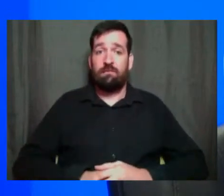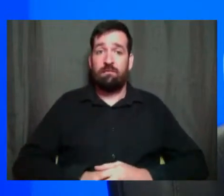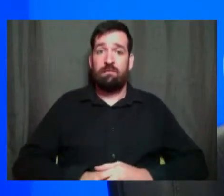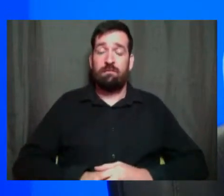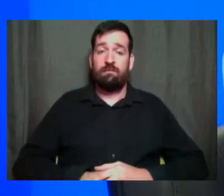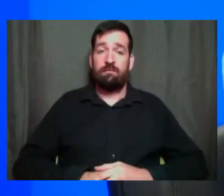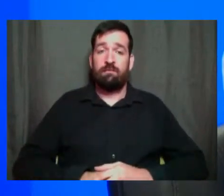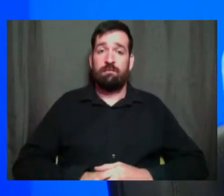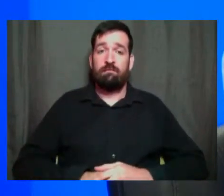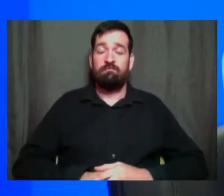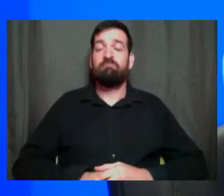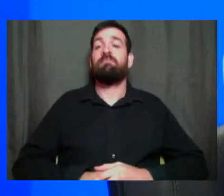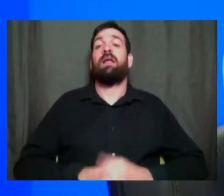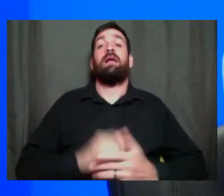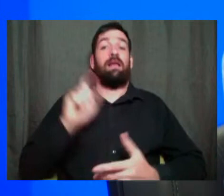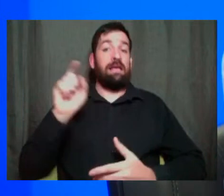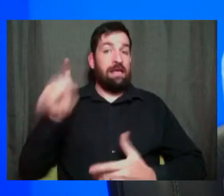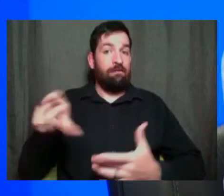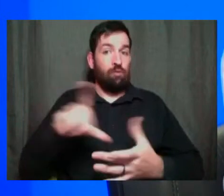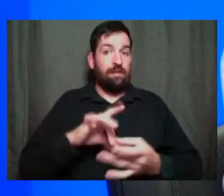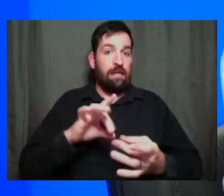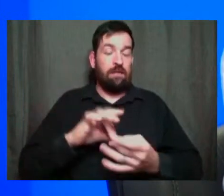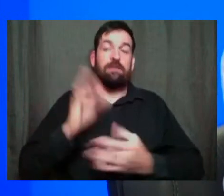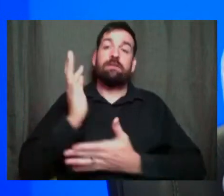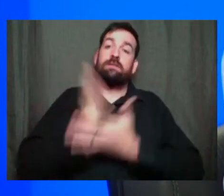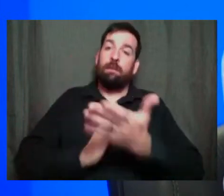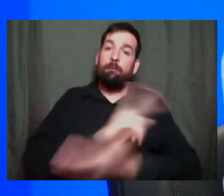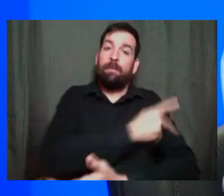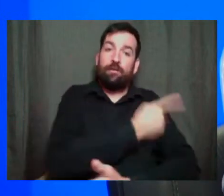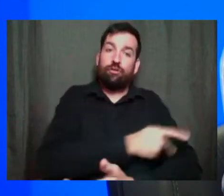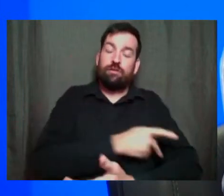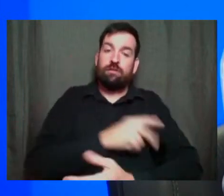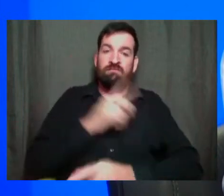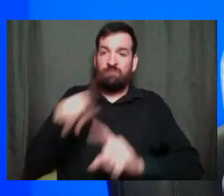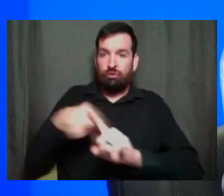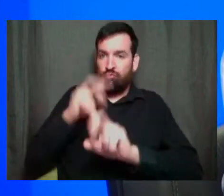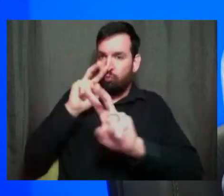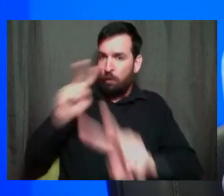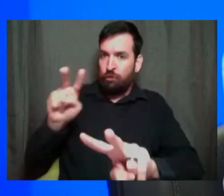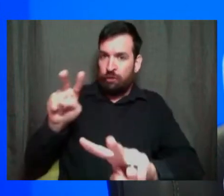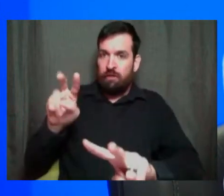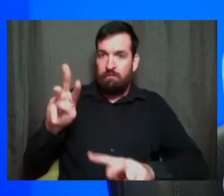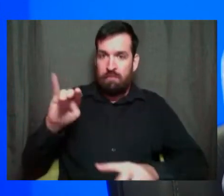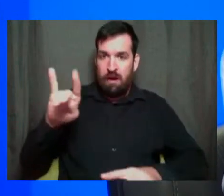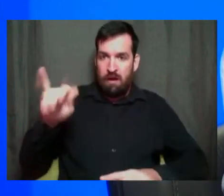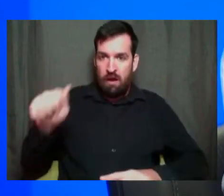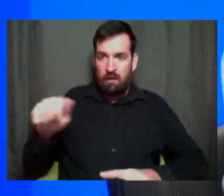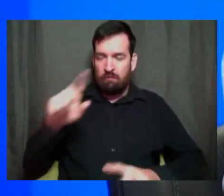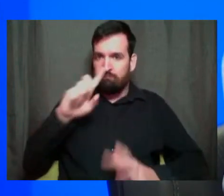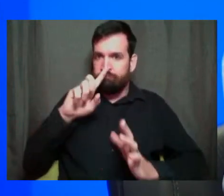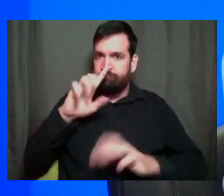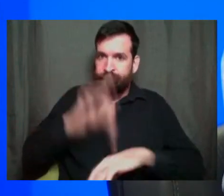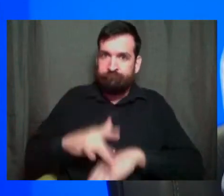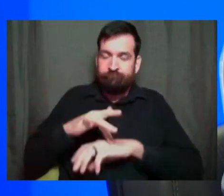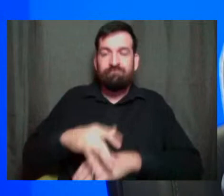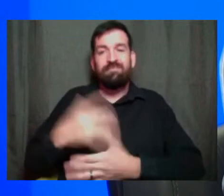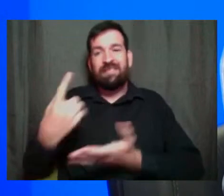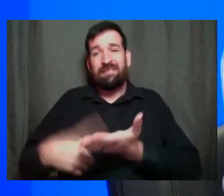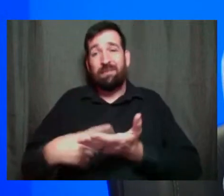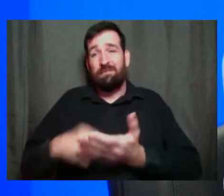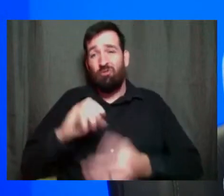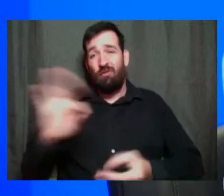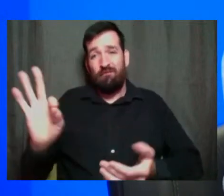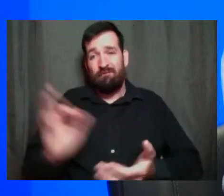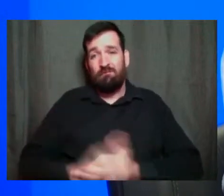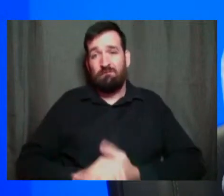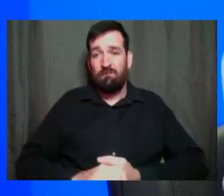I do have to say that some patients are just watching the media. They become fixated on it, and sometimes it's time to turn it off. Take